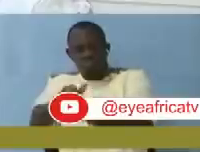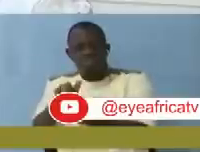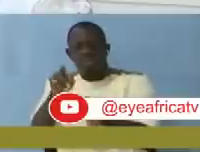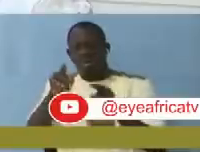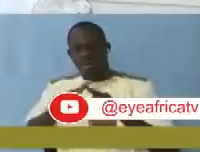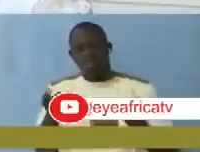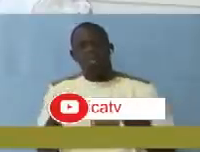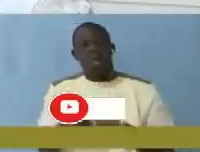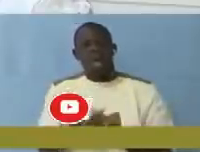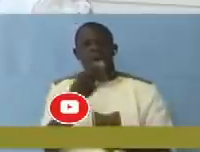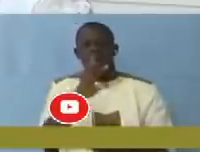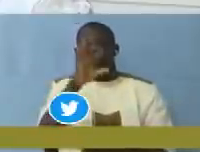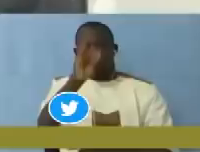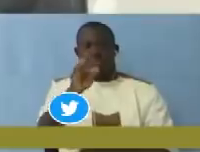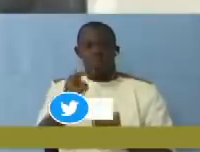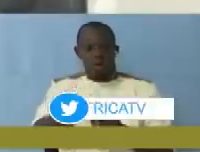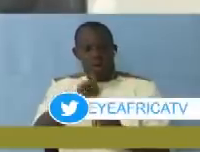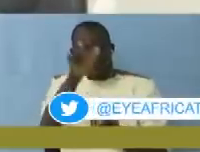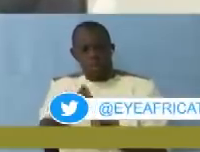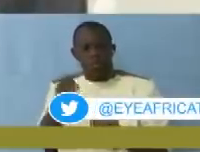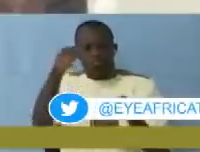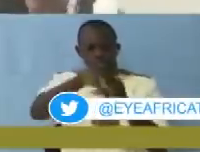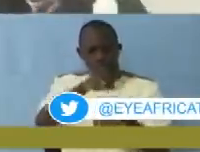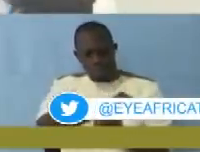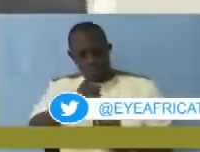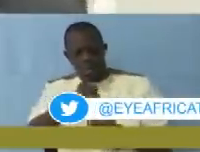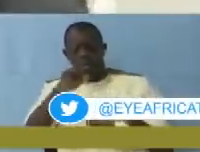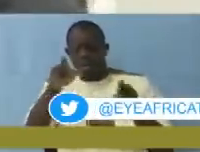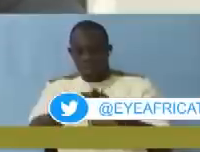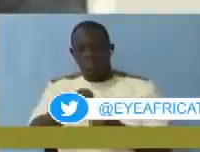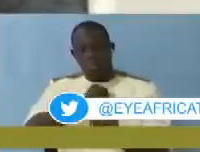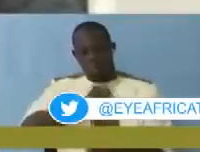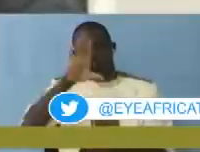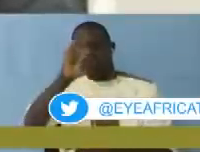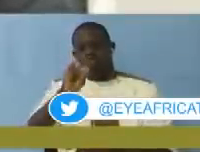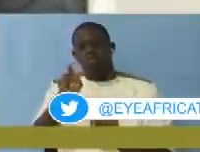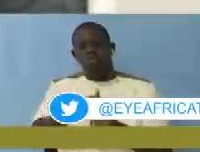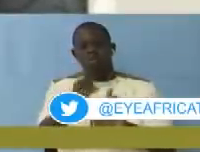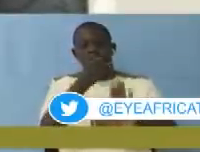because if you do him in, he would also do you in. So you protect each other.